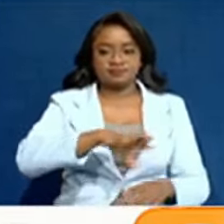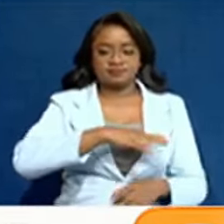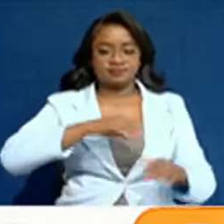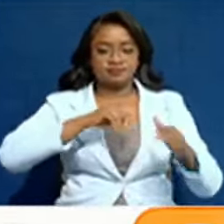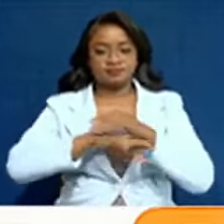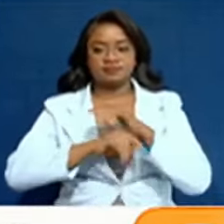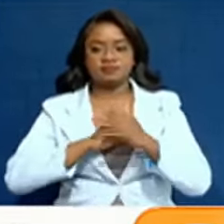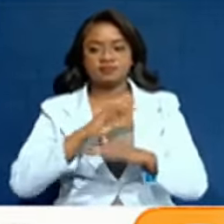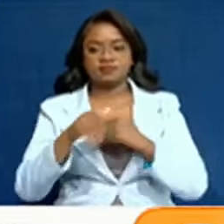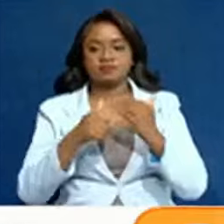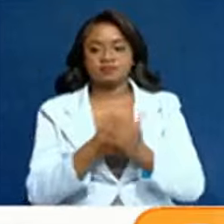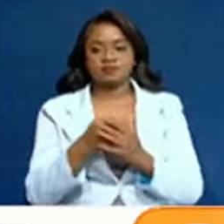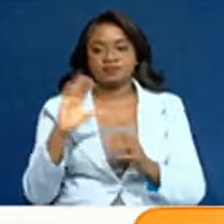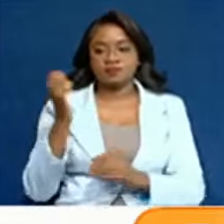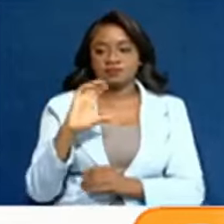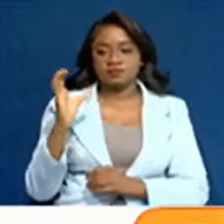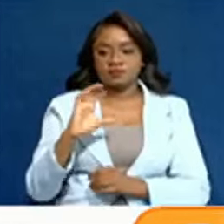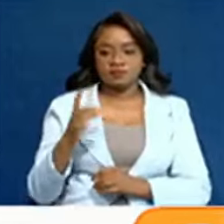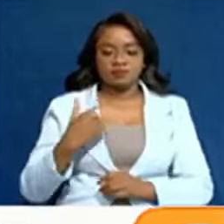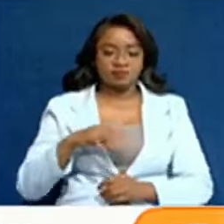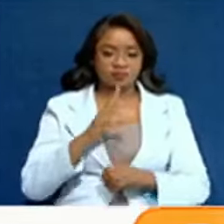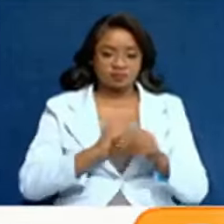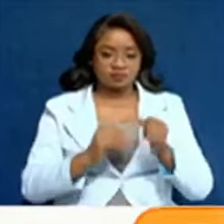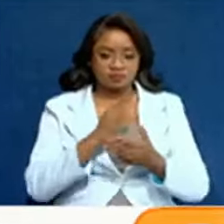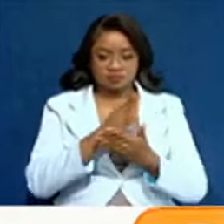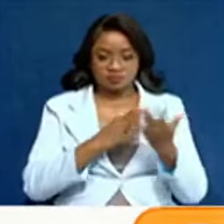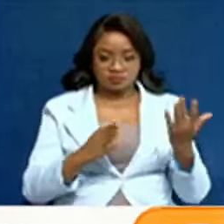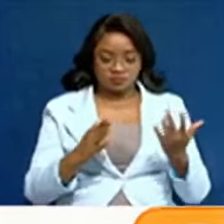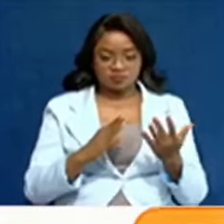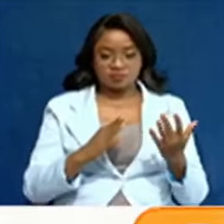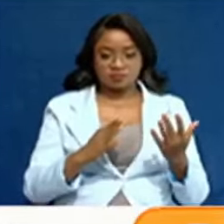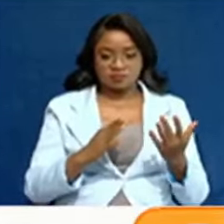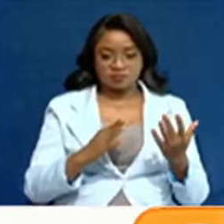about half a billion Kenyan shillings. The facility is